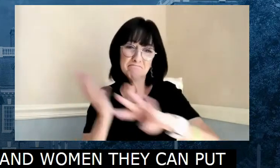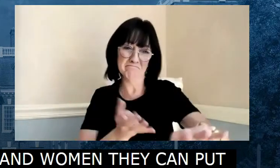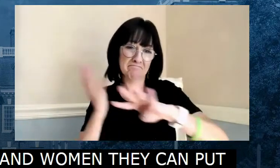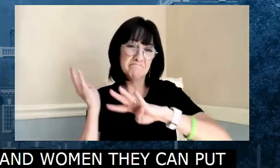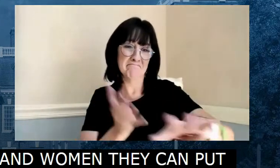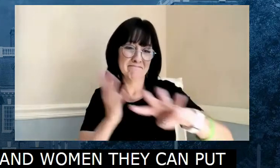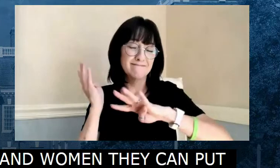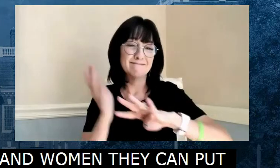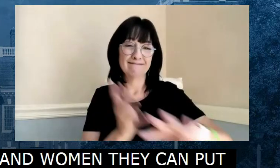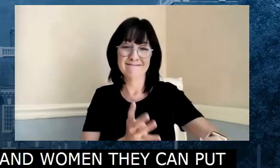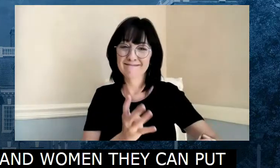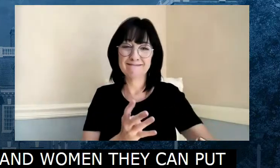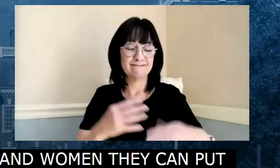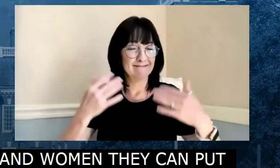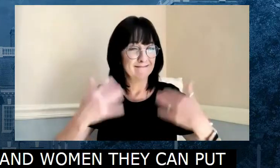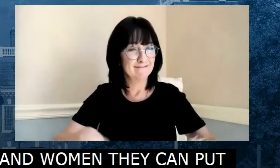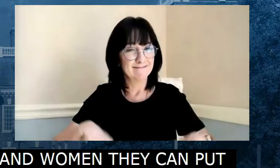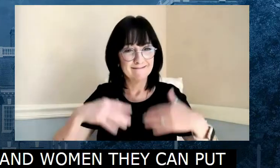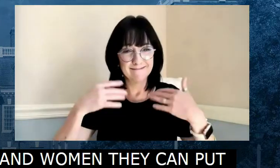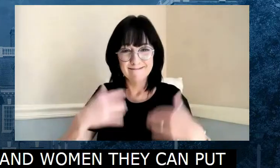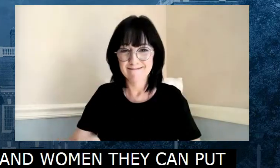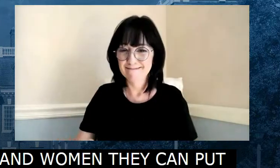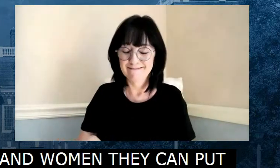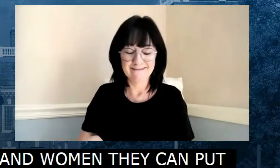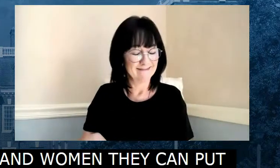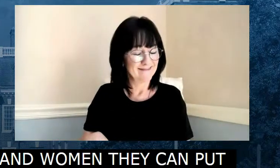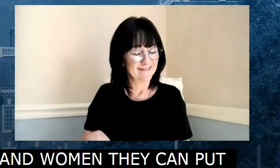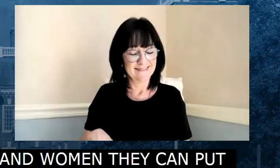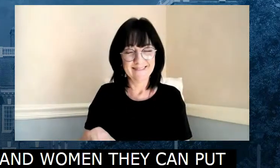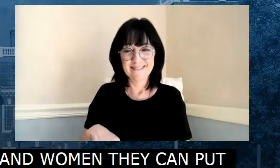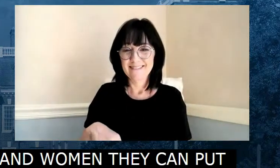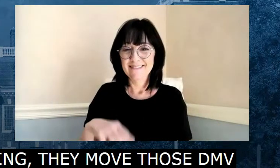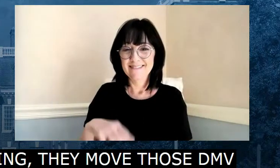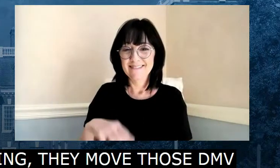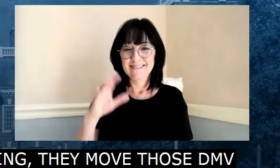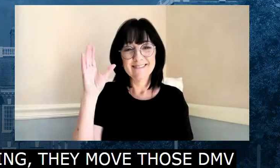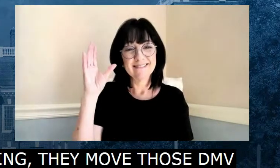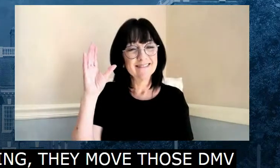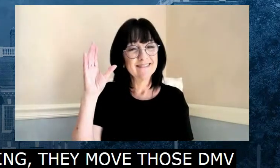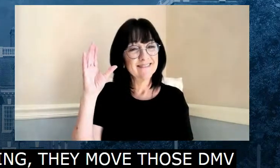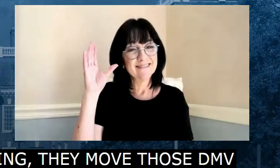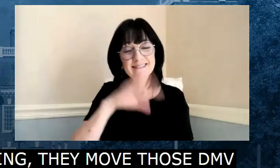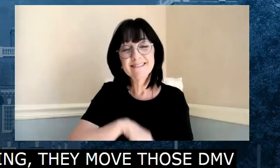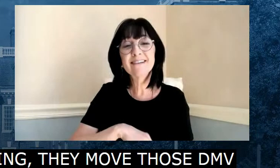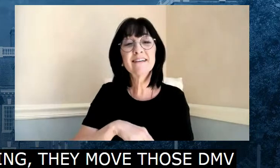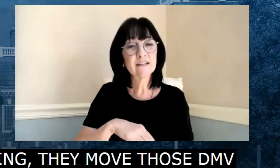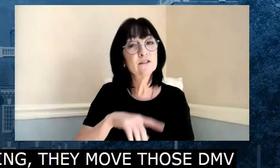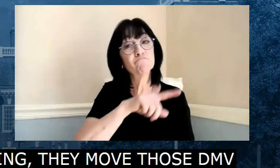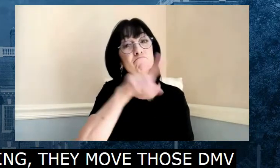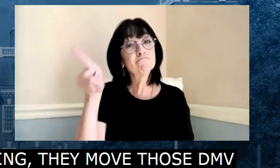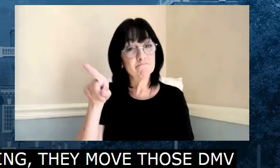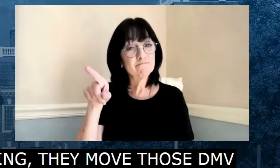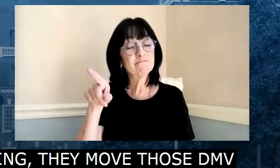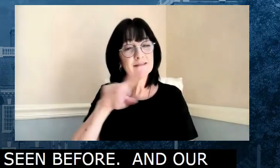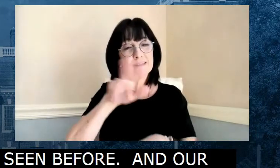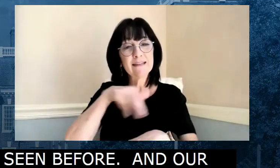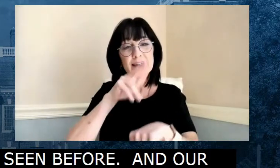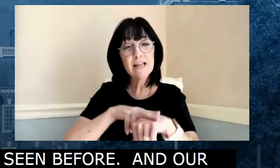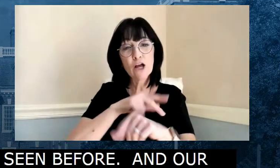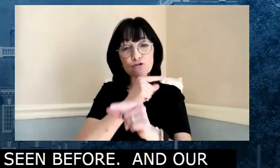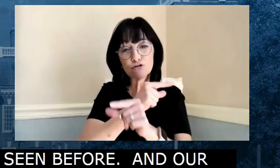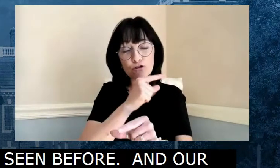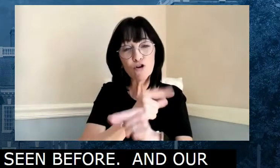at Dover Speedway like there's you've never seen it before. And of course, our partners in the Army and Air National Guard, we just had a